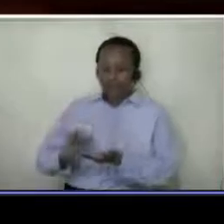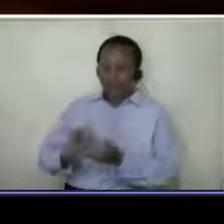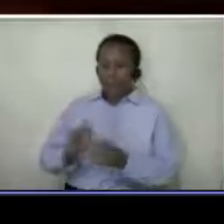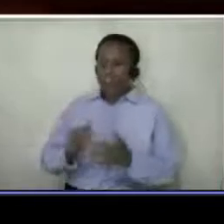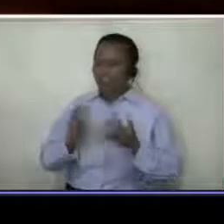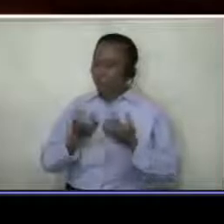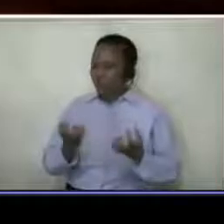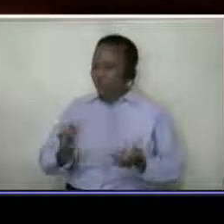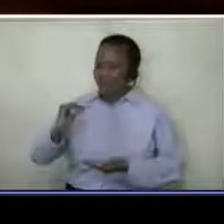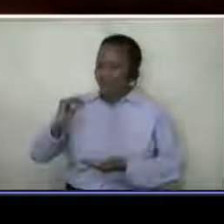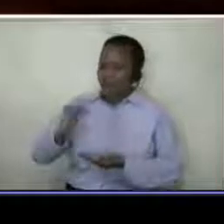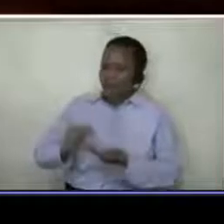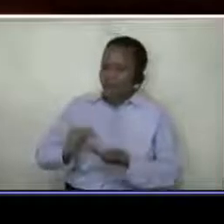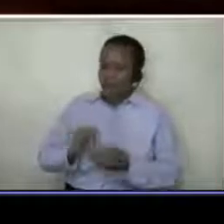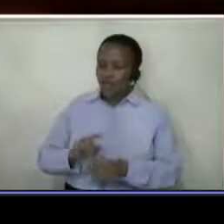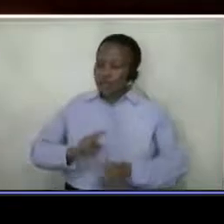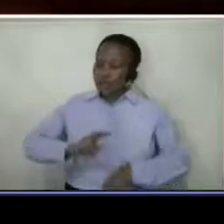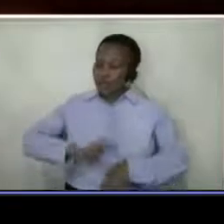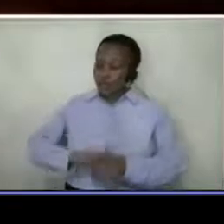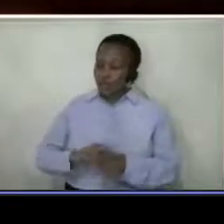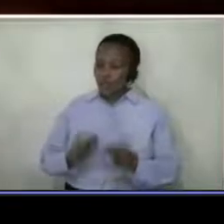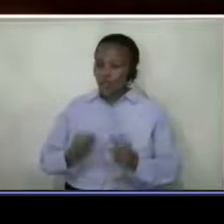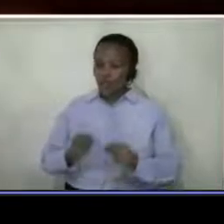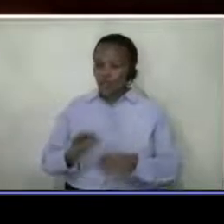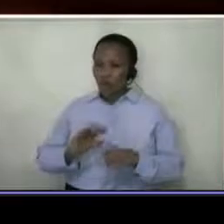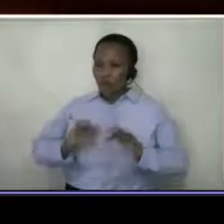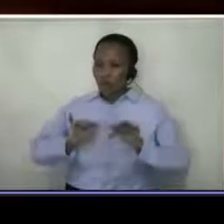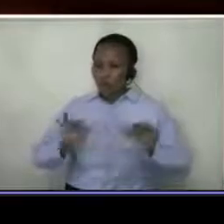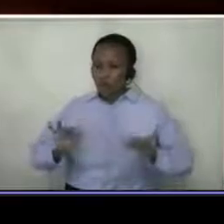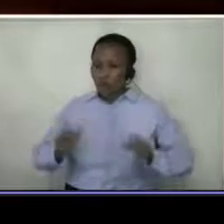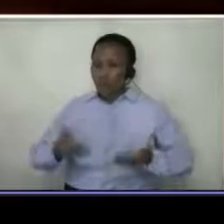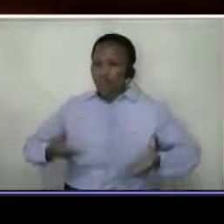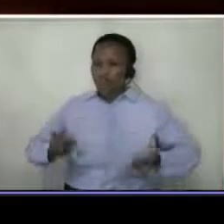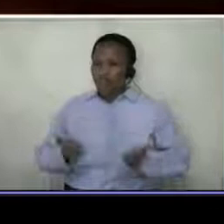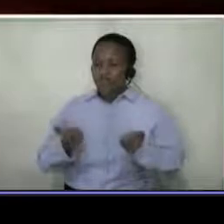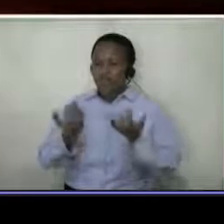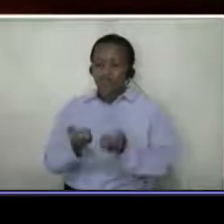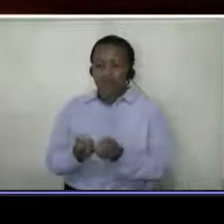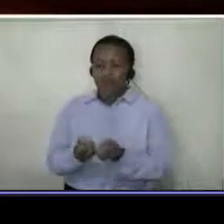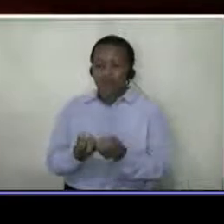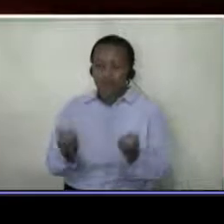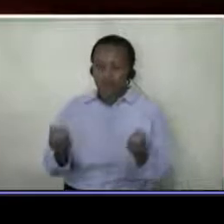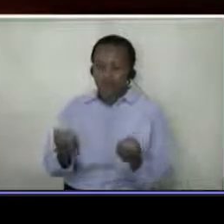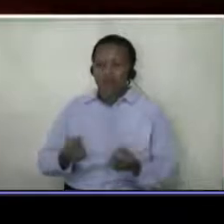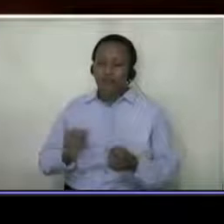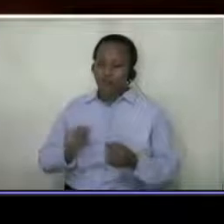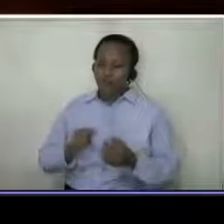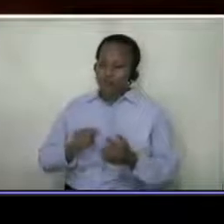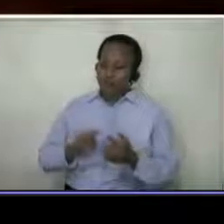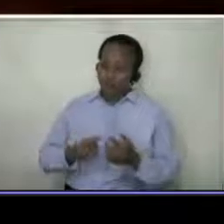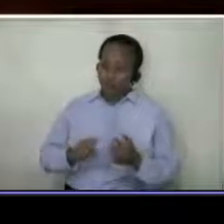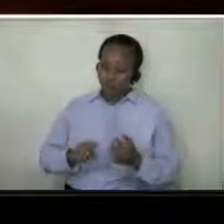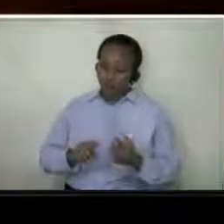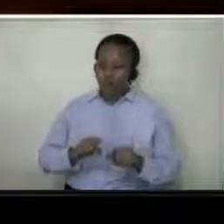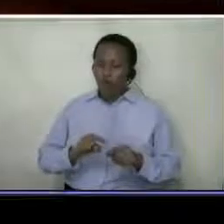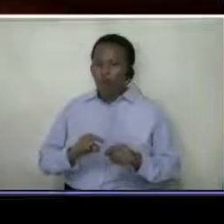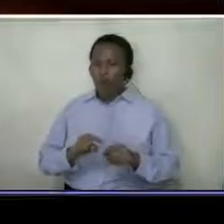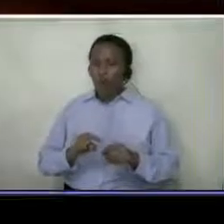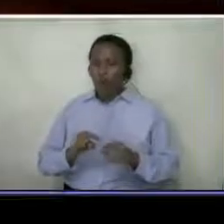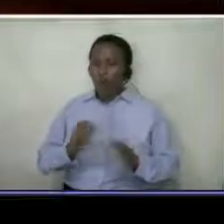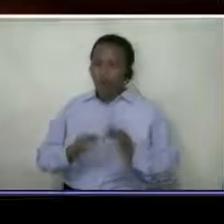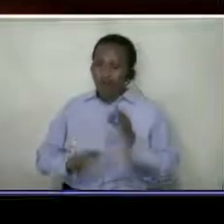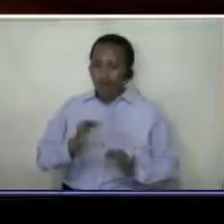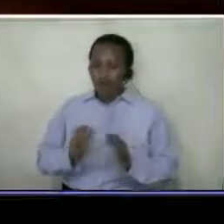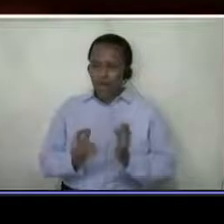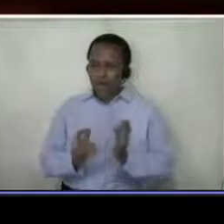that should be deployed for service delivery to the people are instead focused on political and legal battles. As